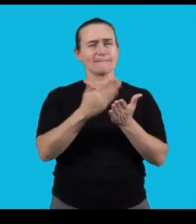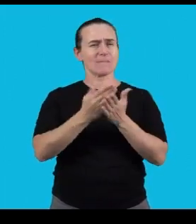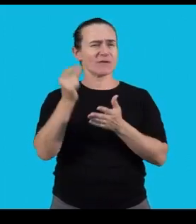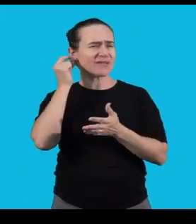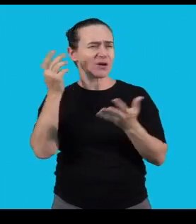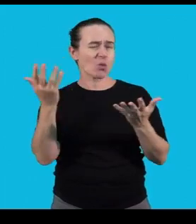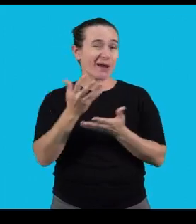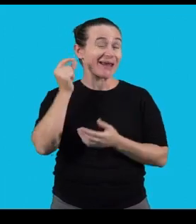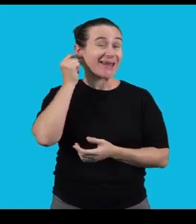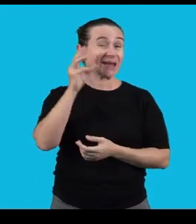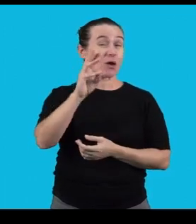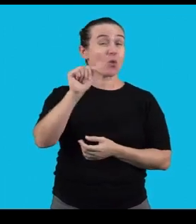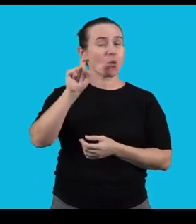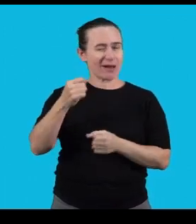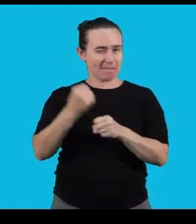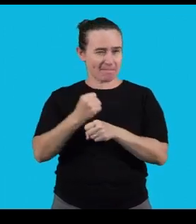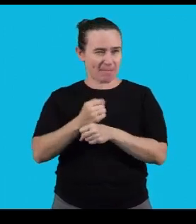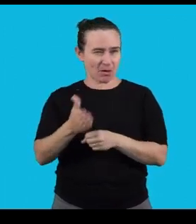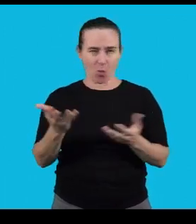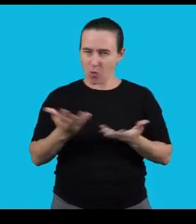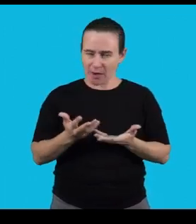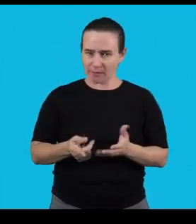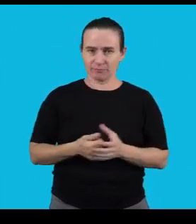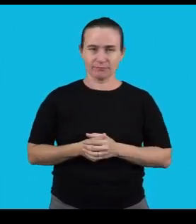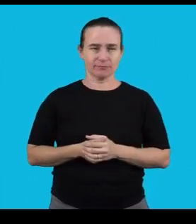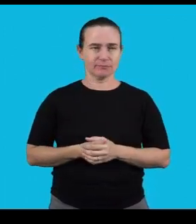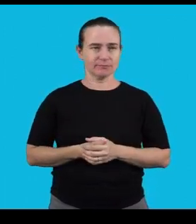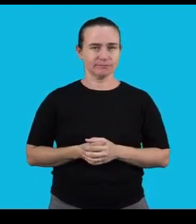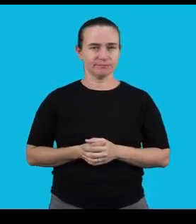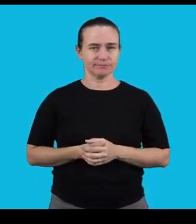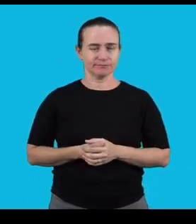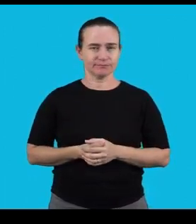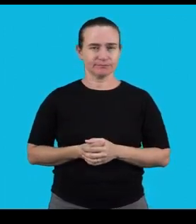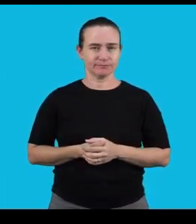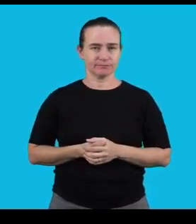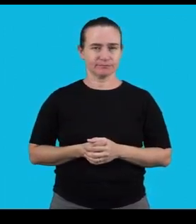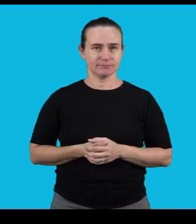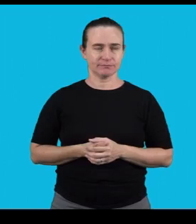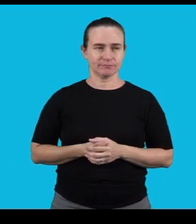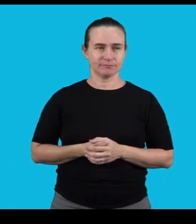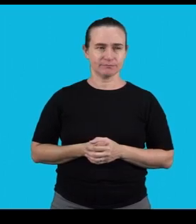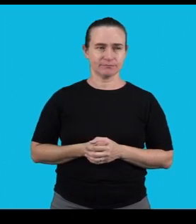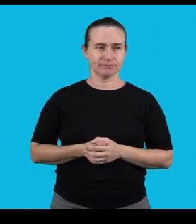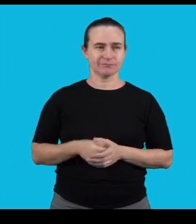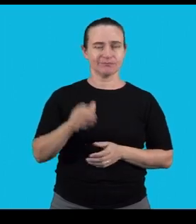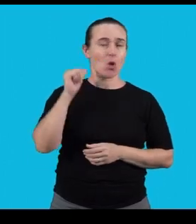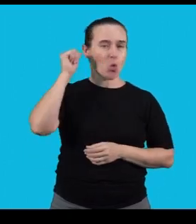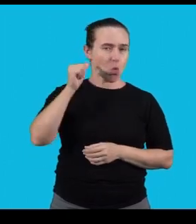244. Name the part of the ear where earwax is produced. Where is earwax produced by this